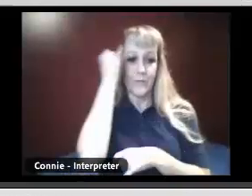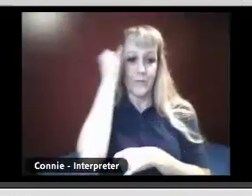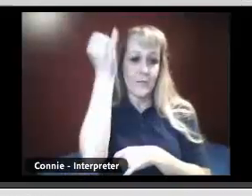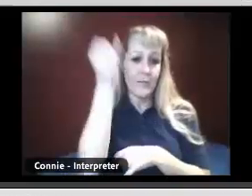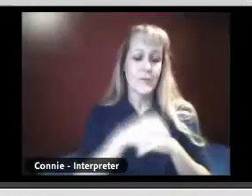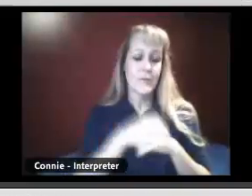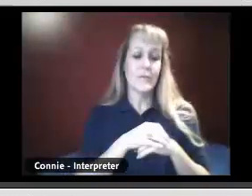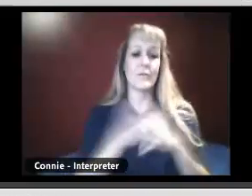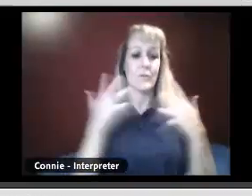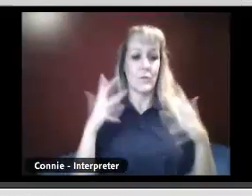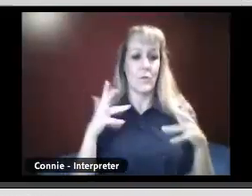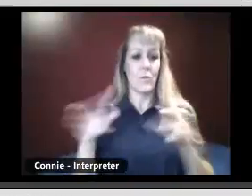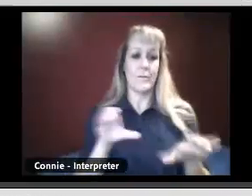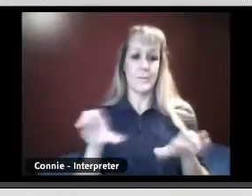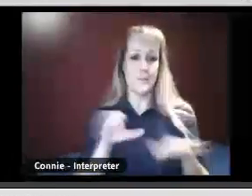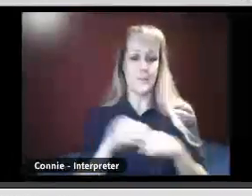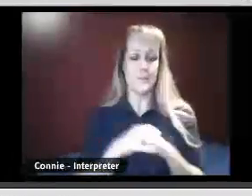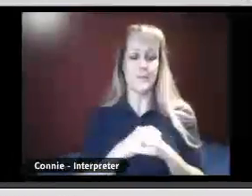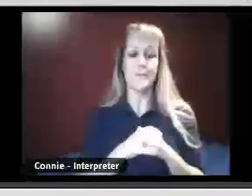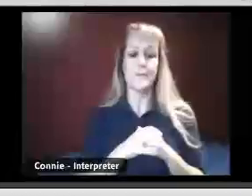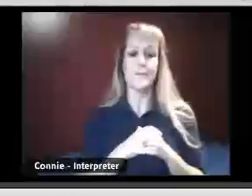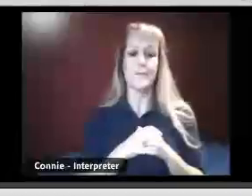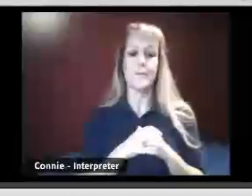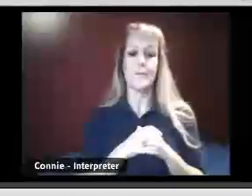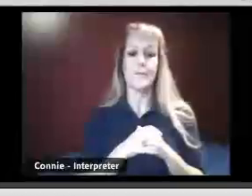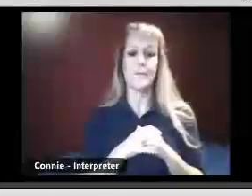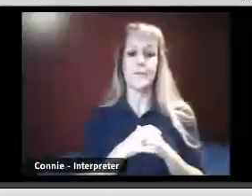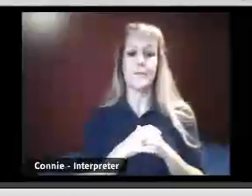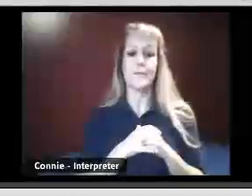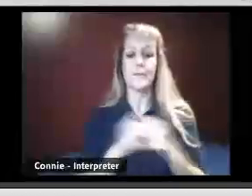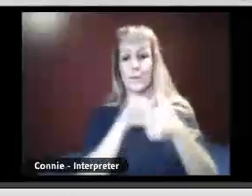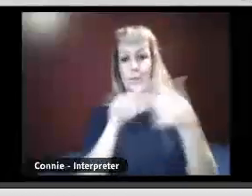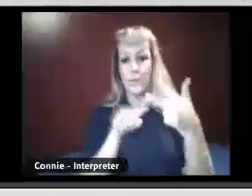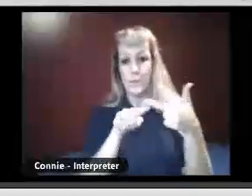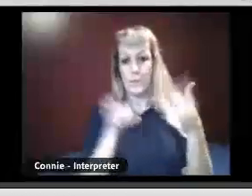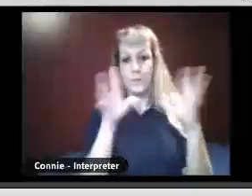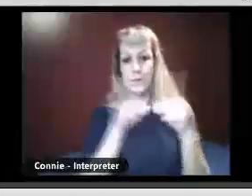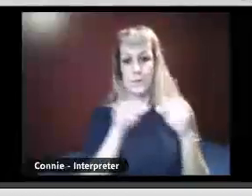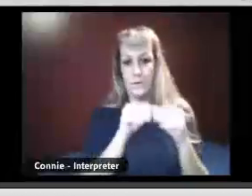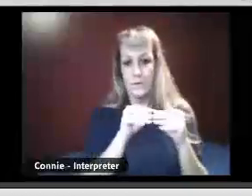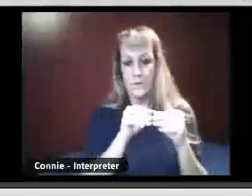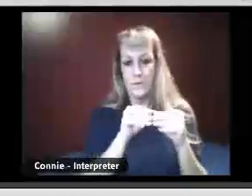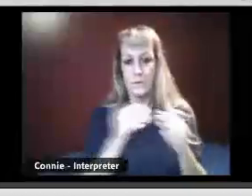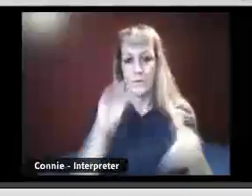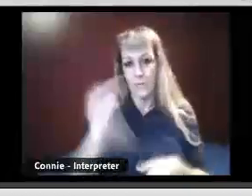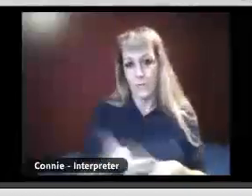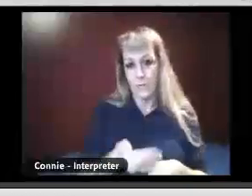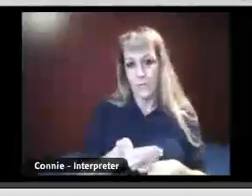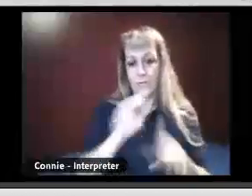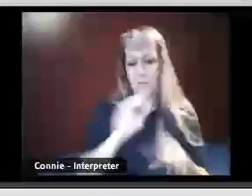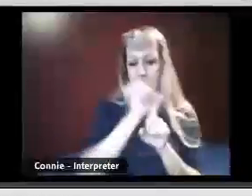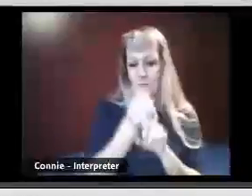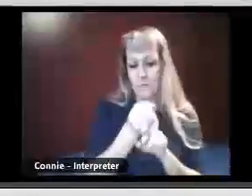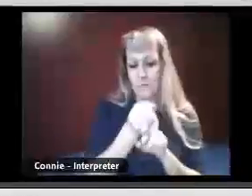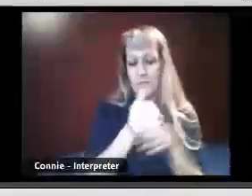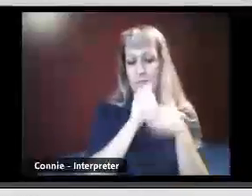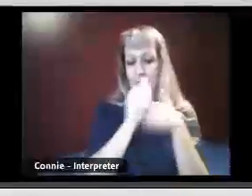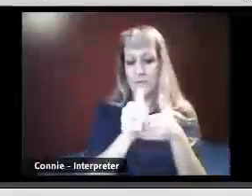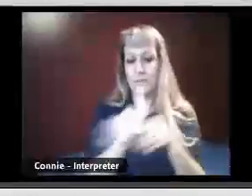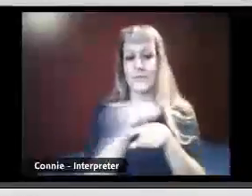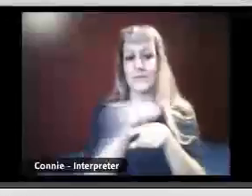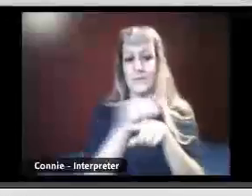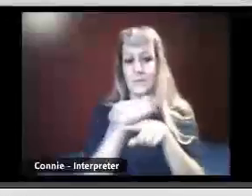what we've accomplished so far, is we have had the 3 sessions on introducing situational leadership and practicing emotional